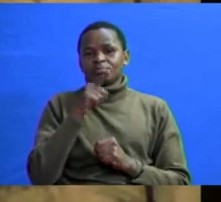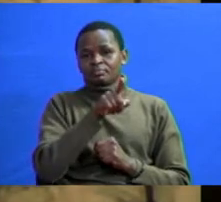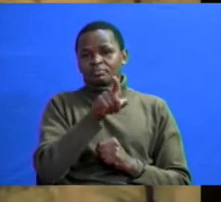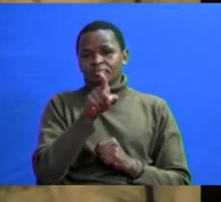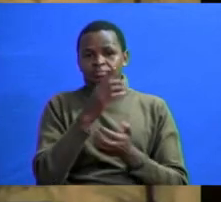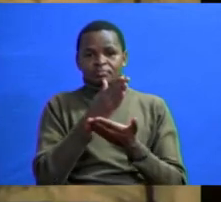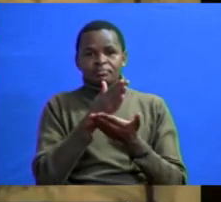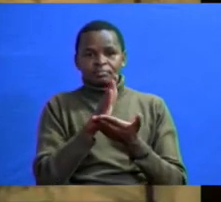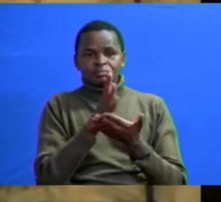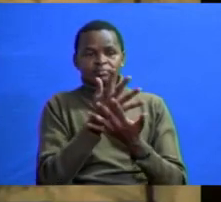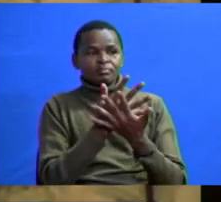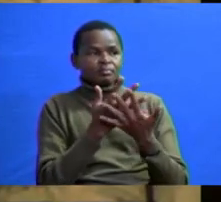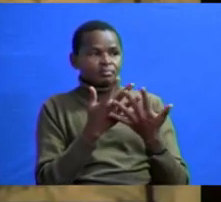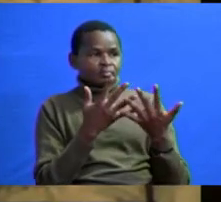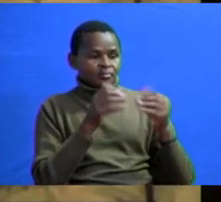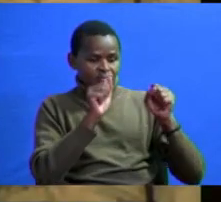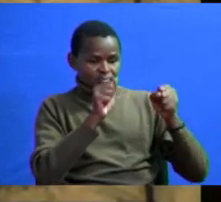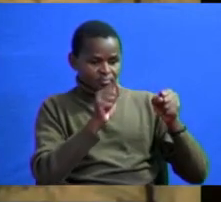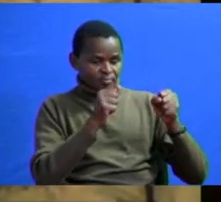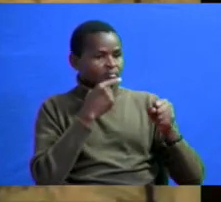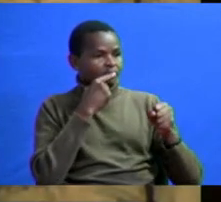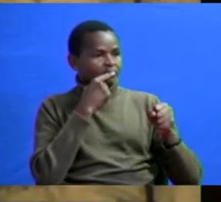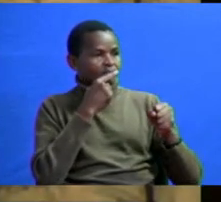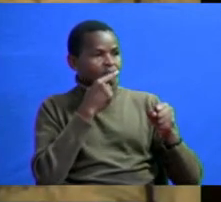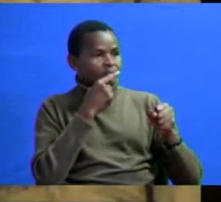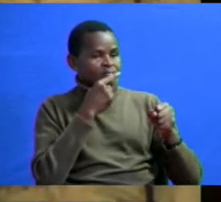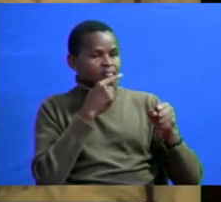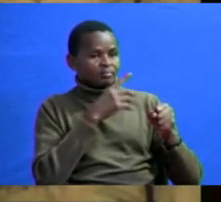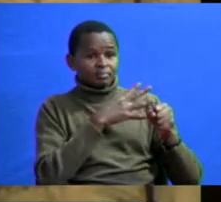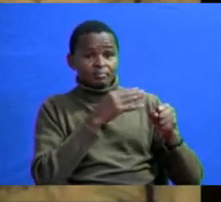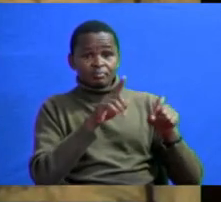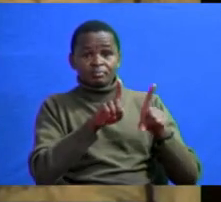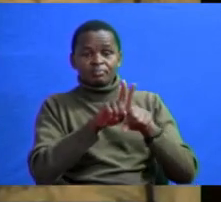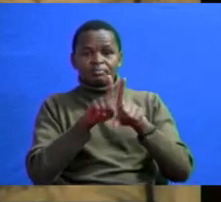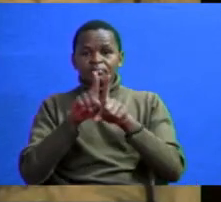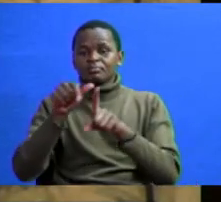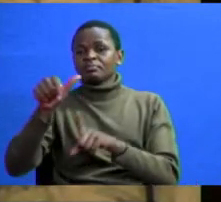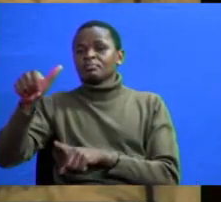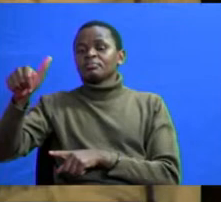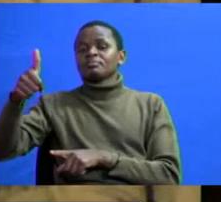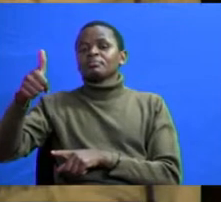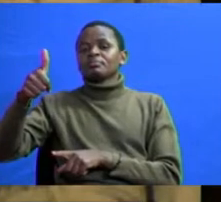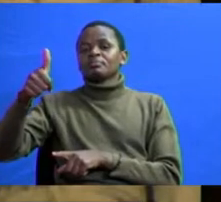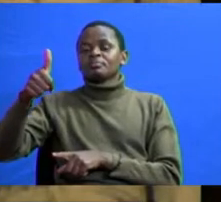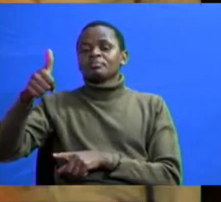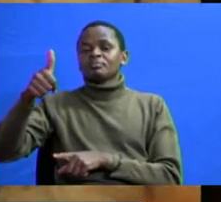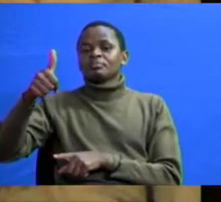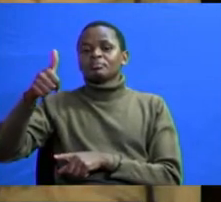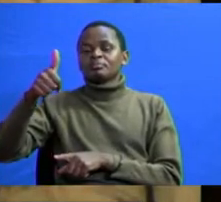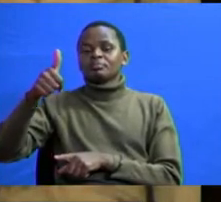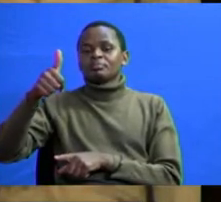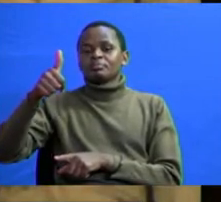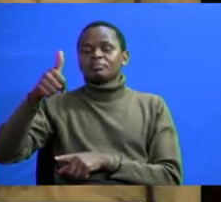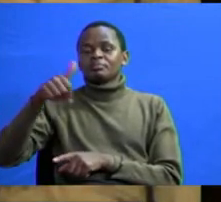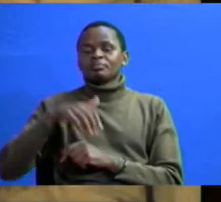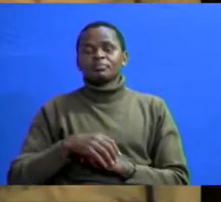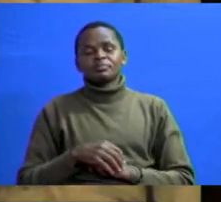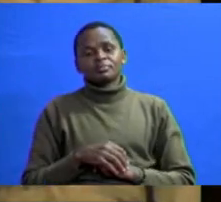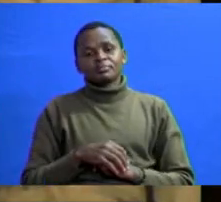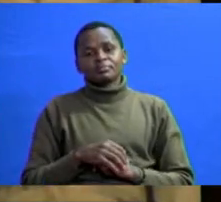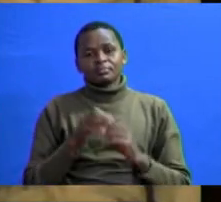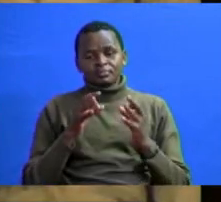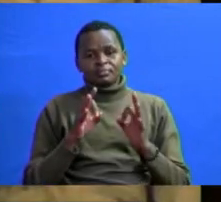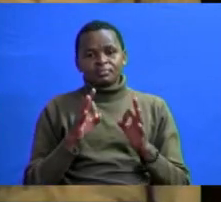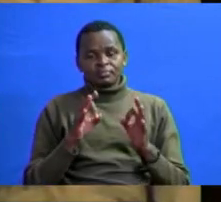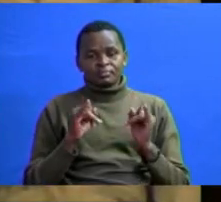some of the things that can be able to tell you as an, and there are also others that are just broad, like if you're